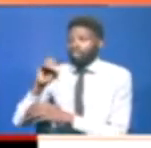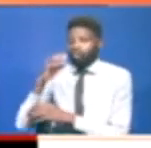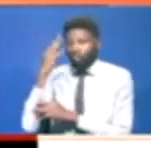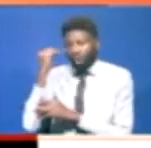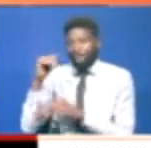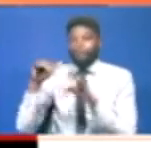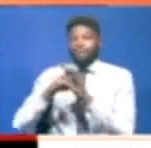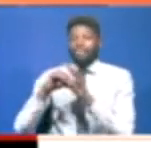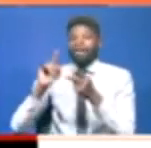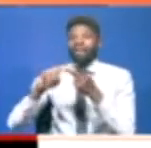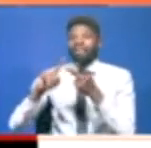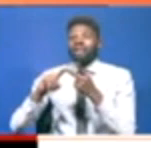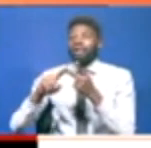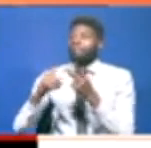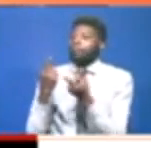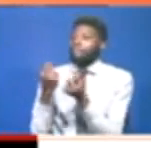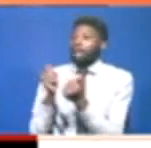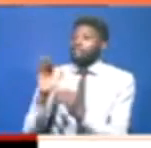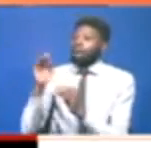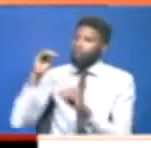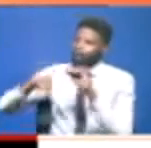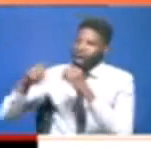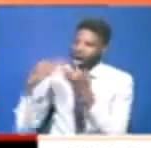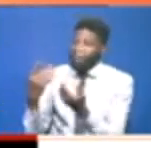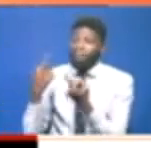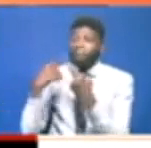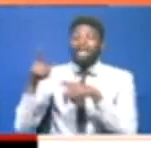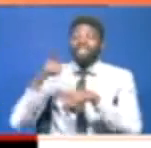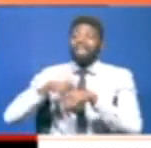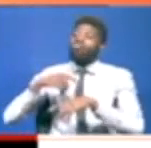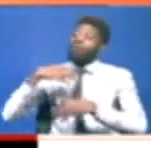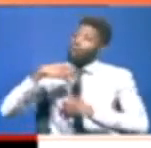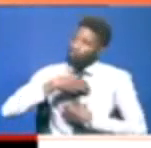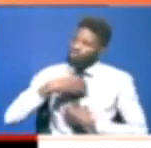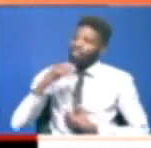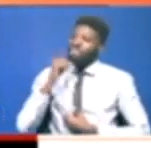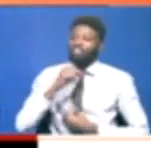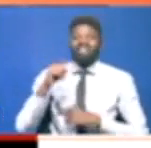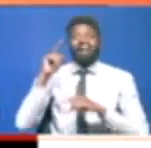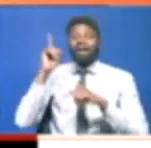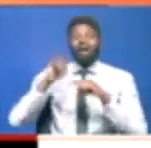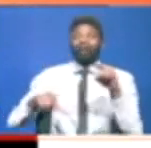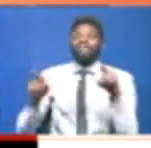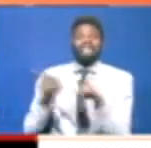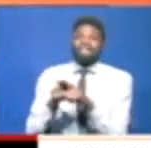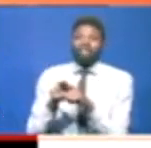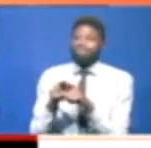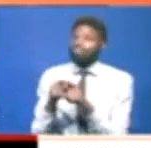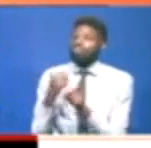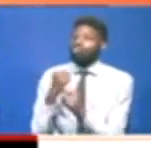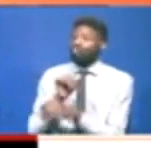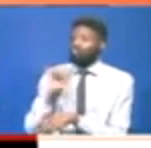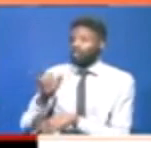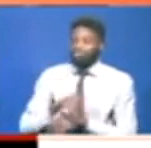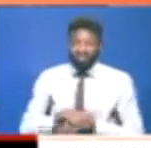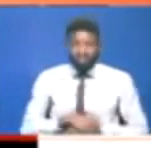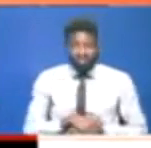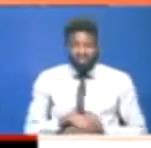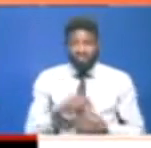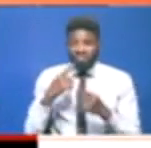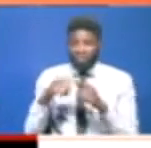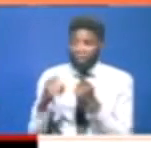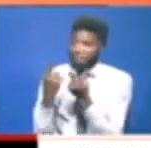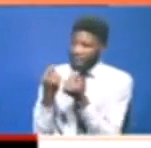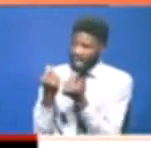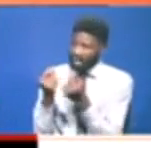getting. Mm-hmm. But towards retirement, you'll no longer be entitled to do that. But now the money that you use